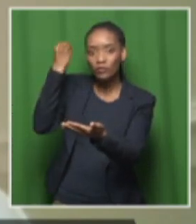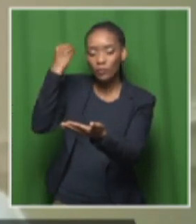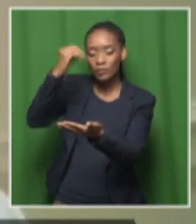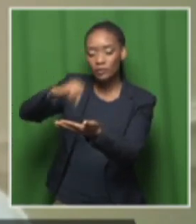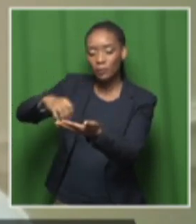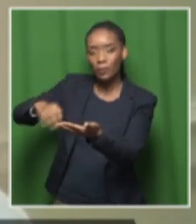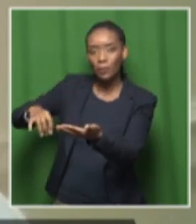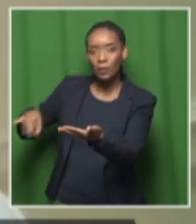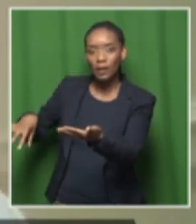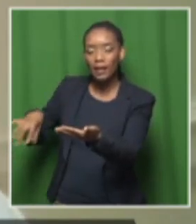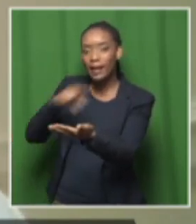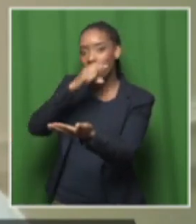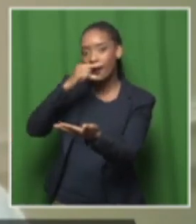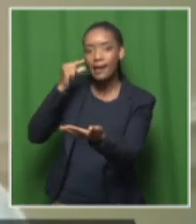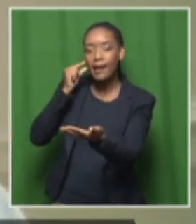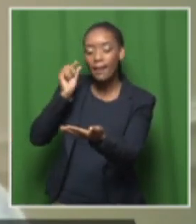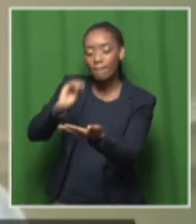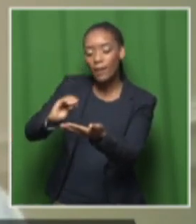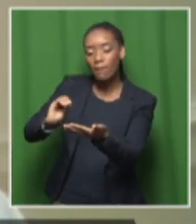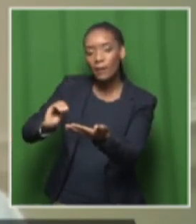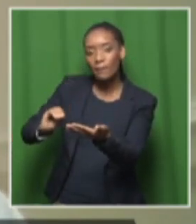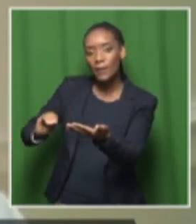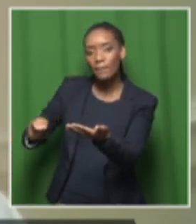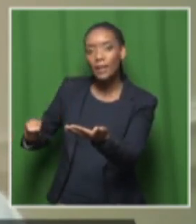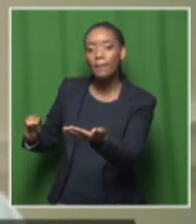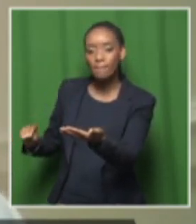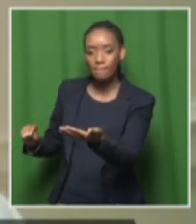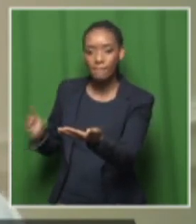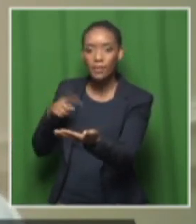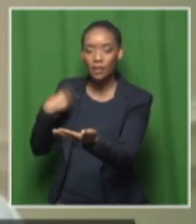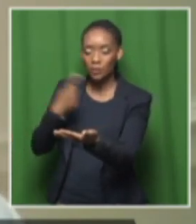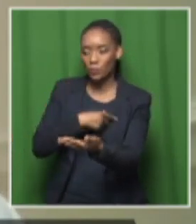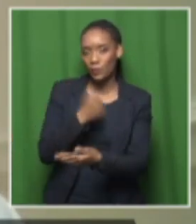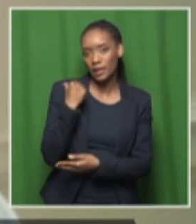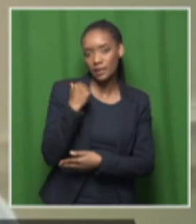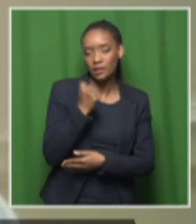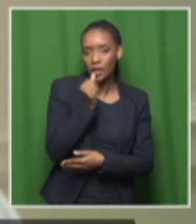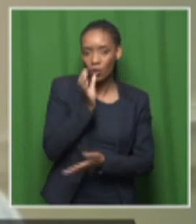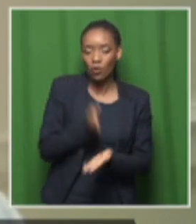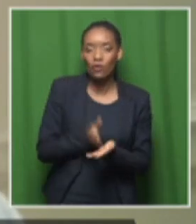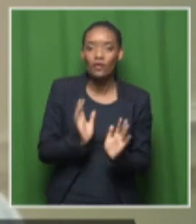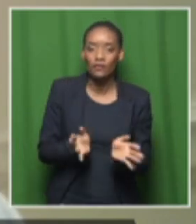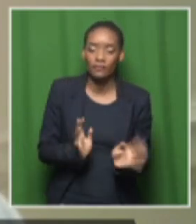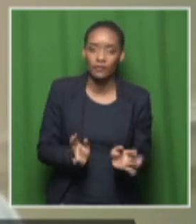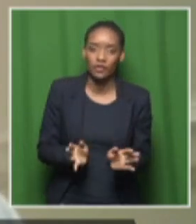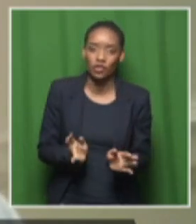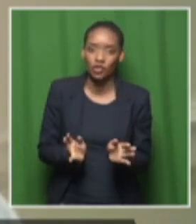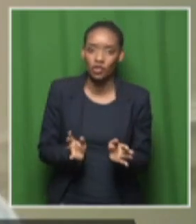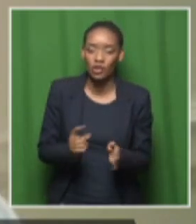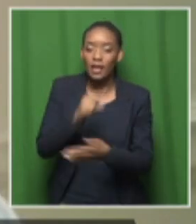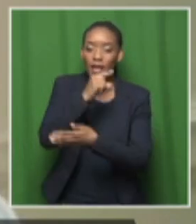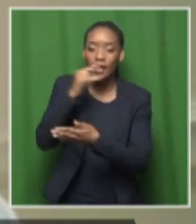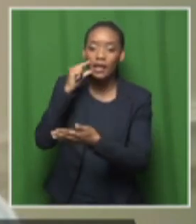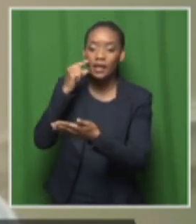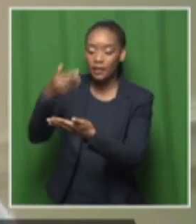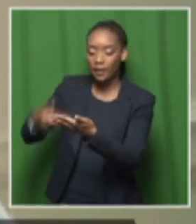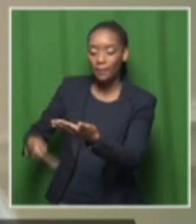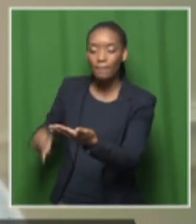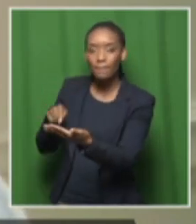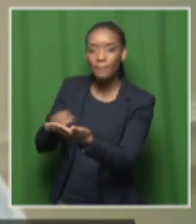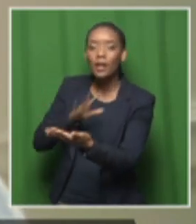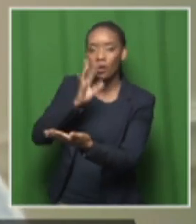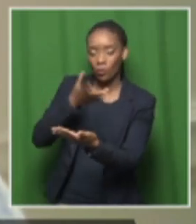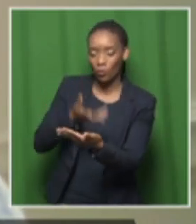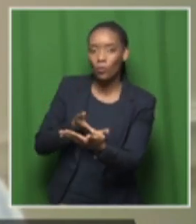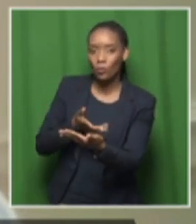that are mentioned in the report, right? And we did confirm yesterday that those names will of course be looked